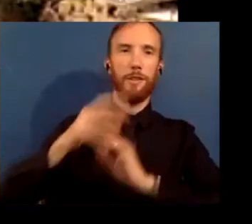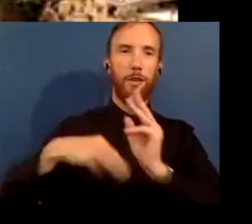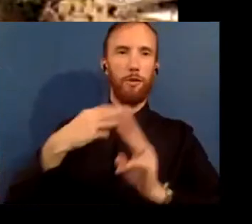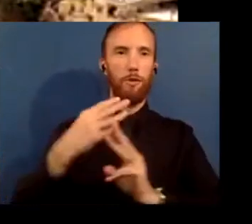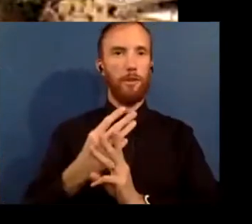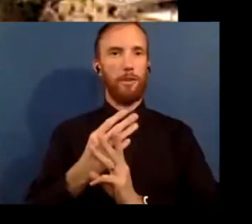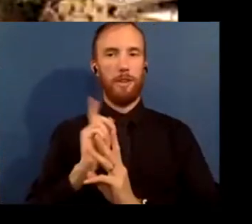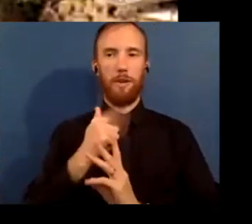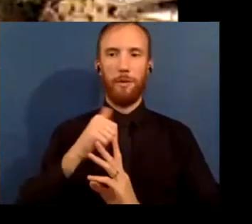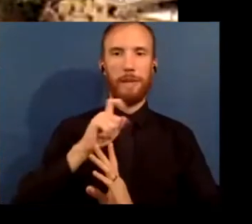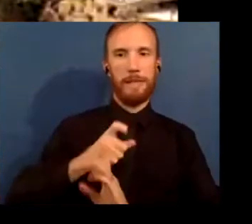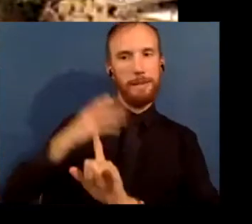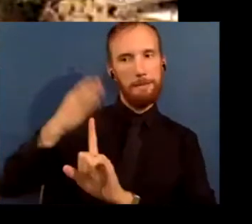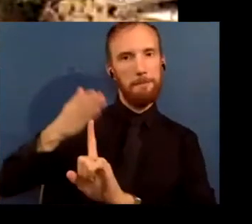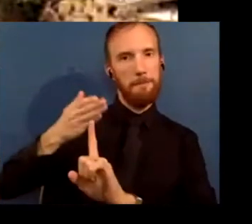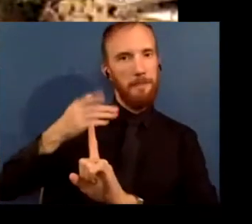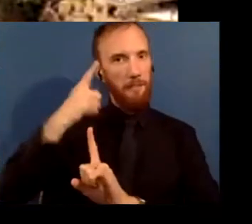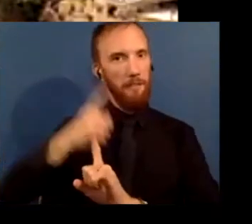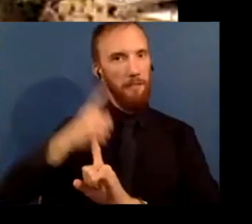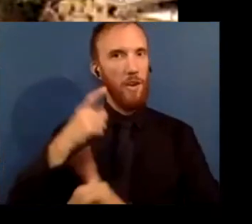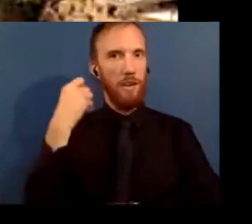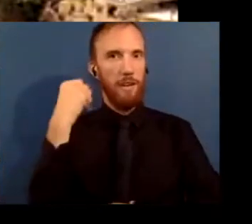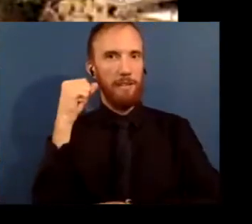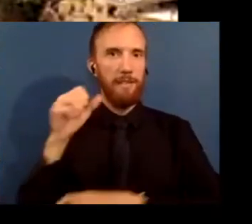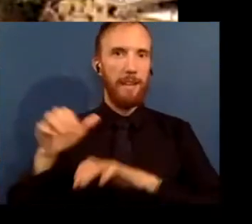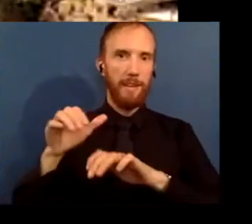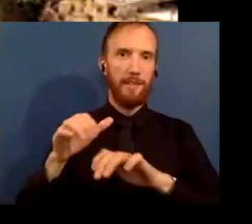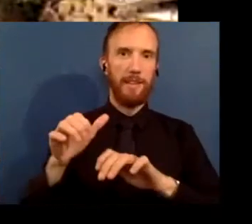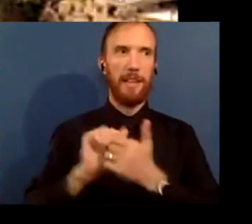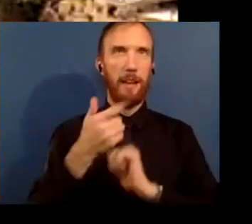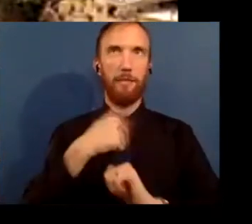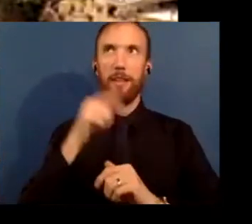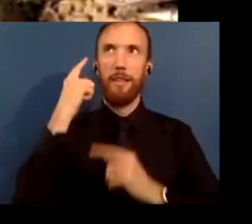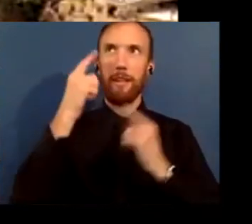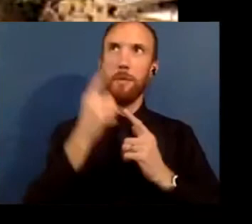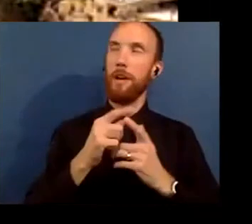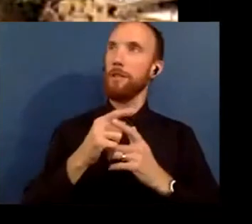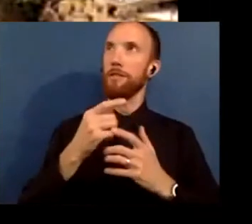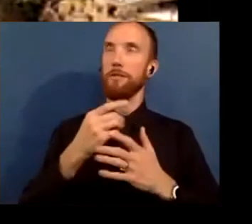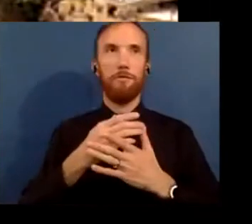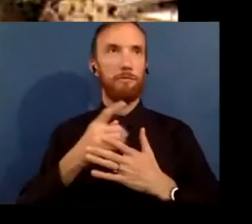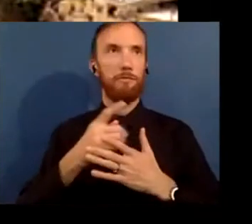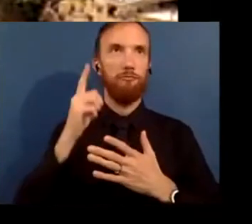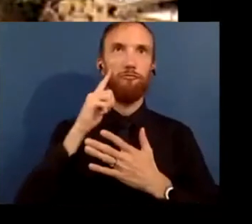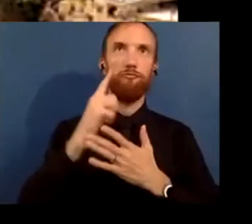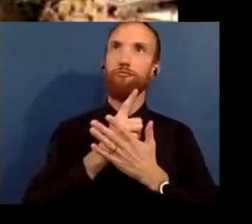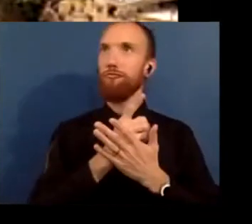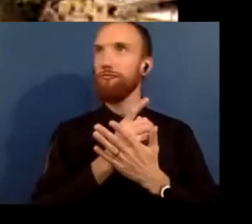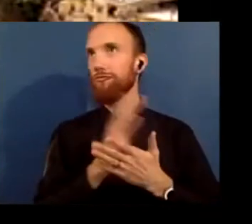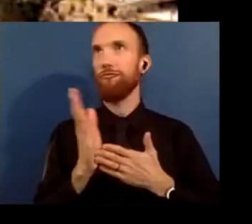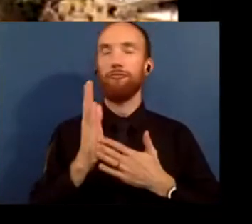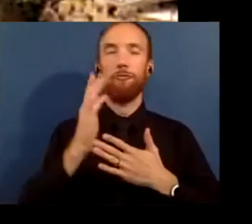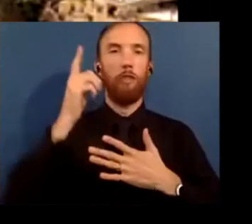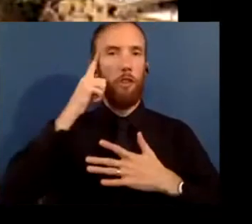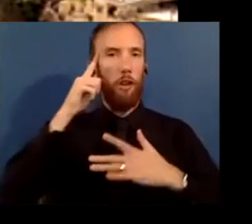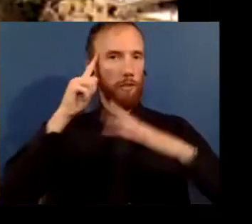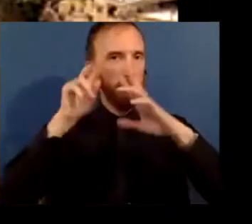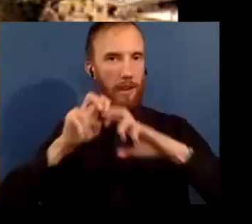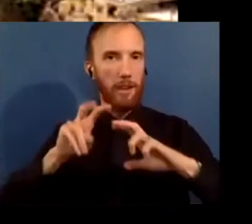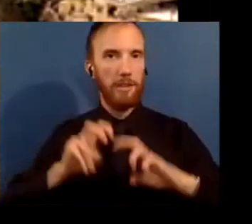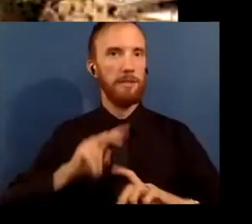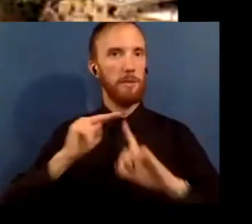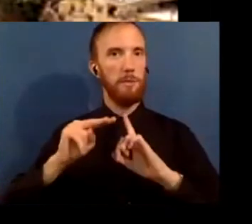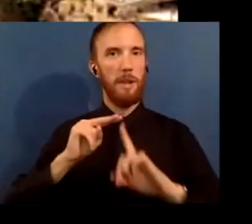and of the way that we develop radical transformative thought and analyses. And I just think at this moment that we're